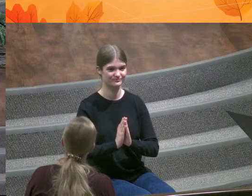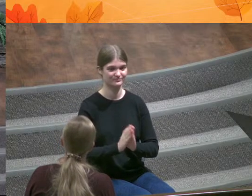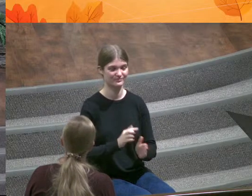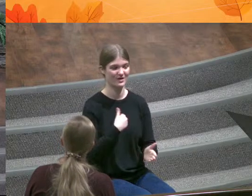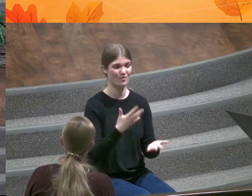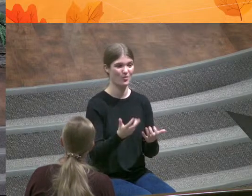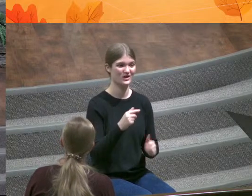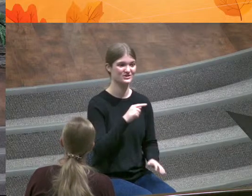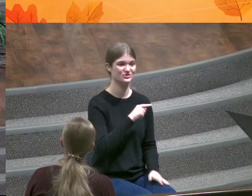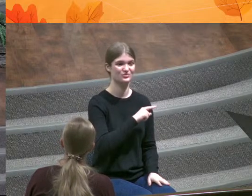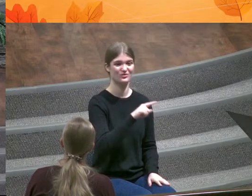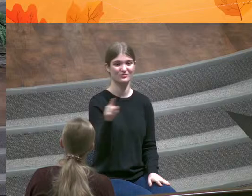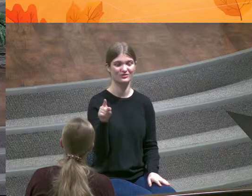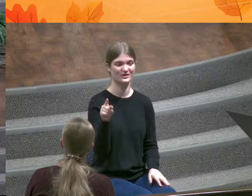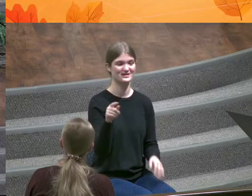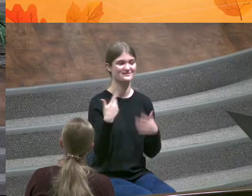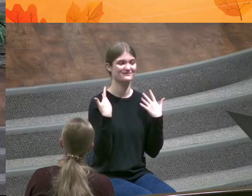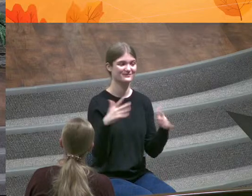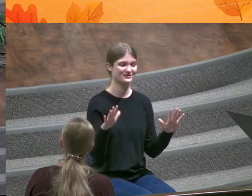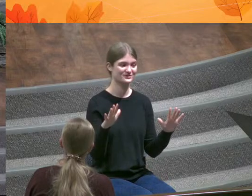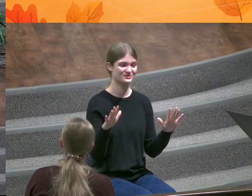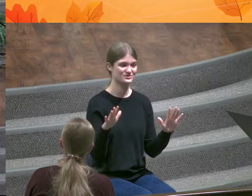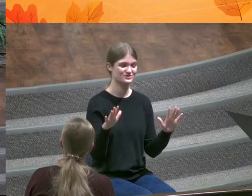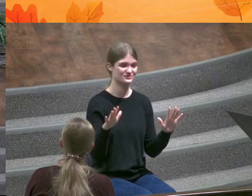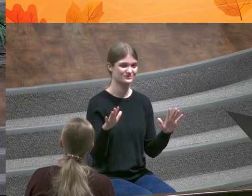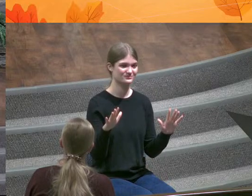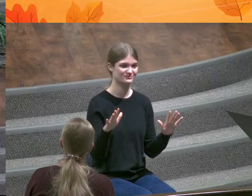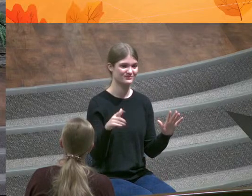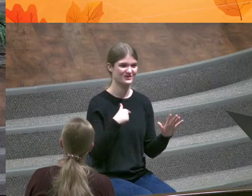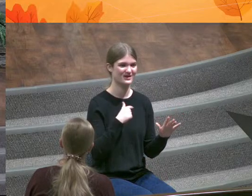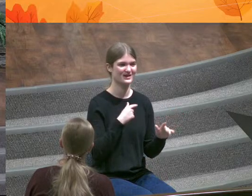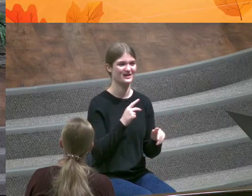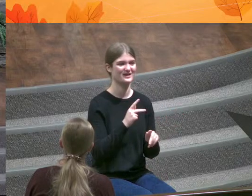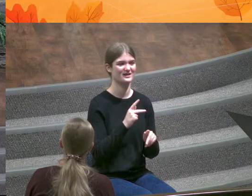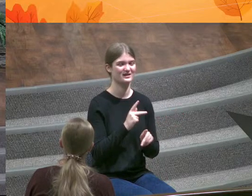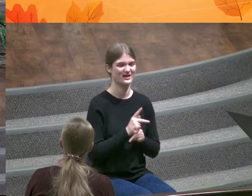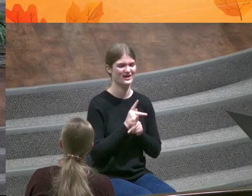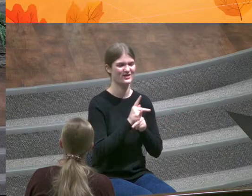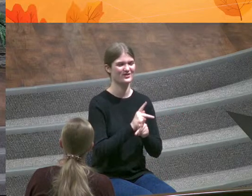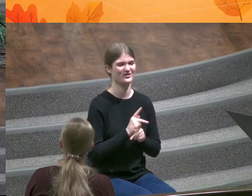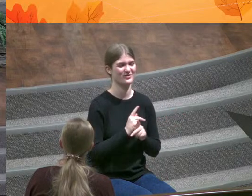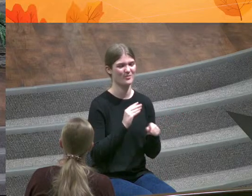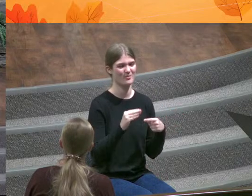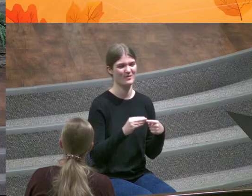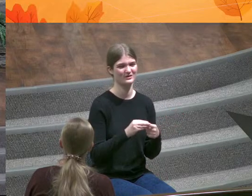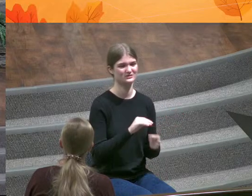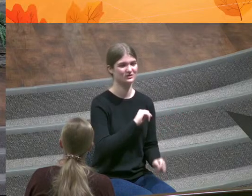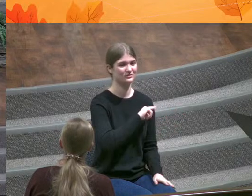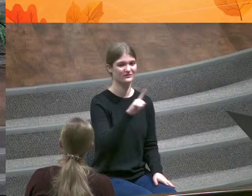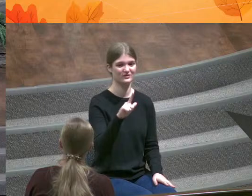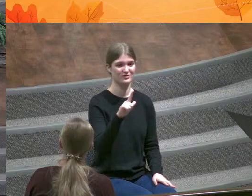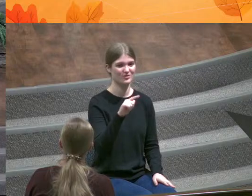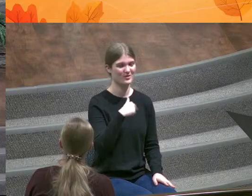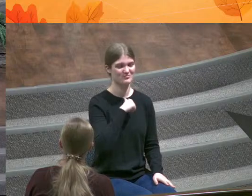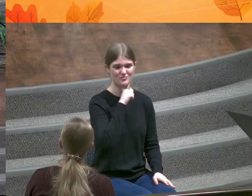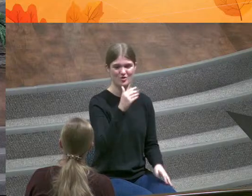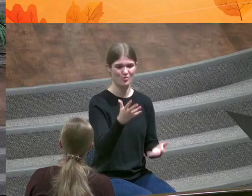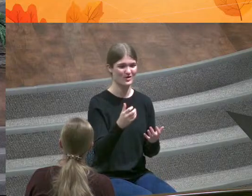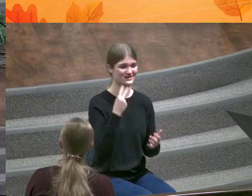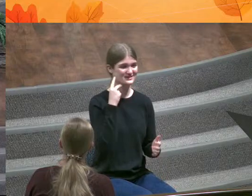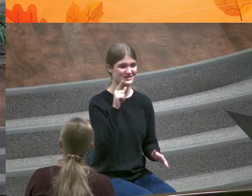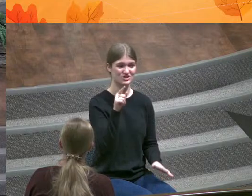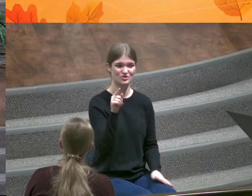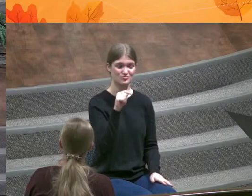I want you to finish. I care too much about you not to see you finish. Many of you had